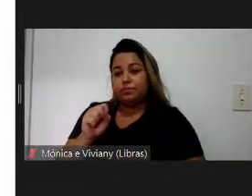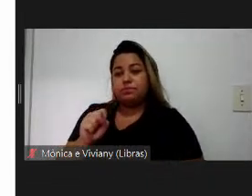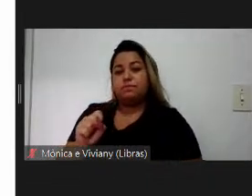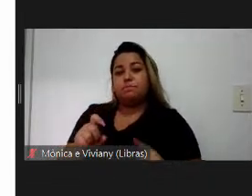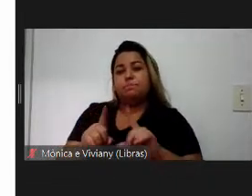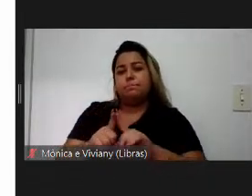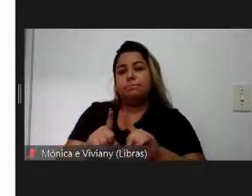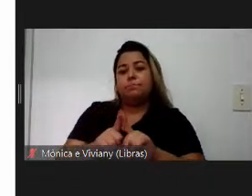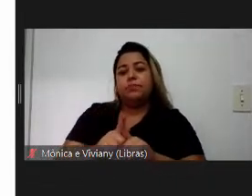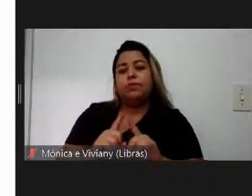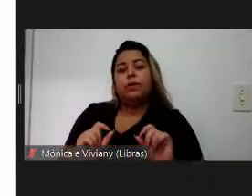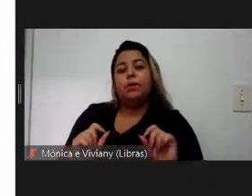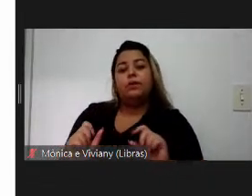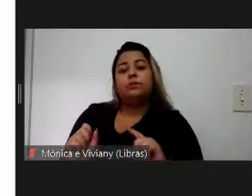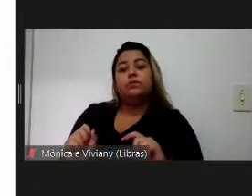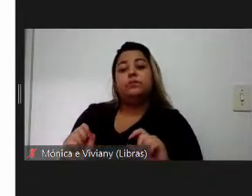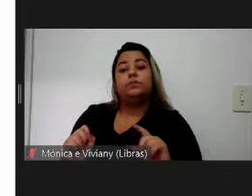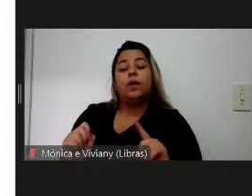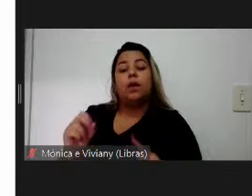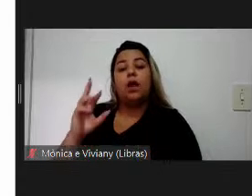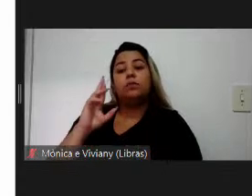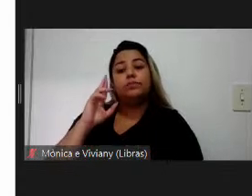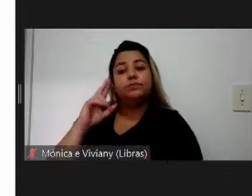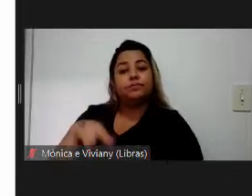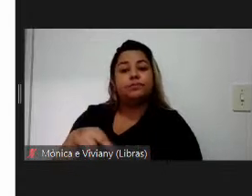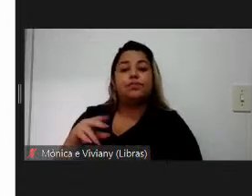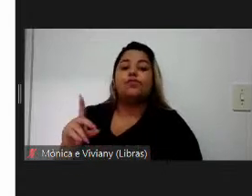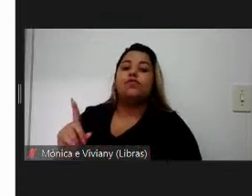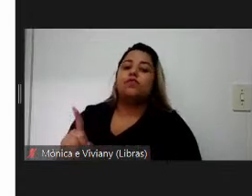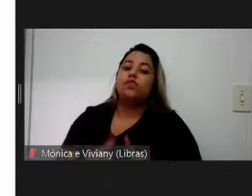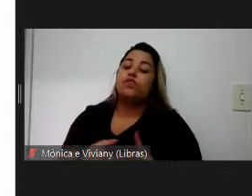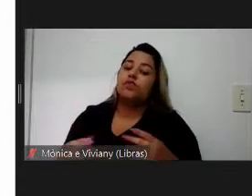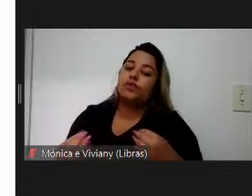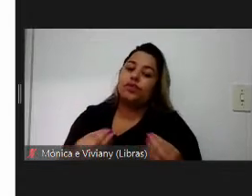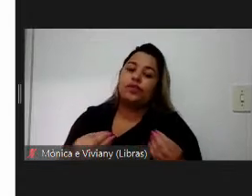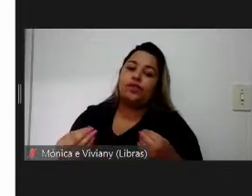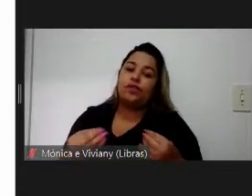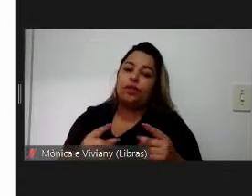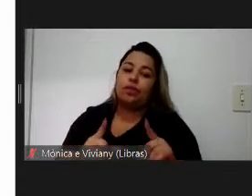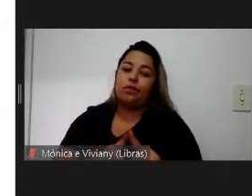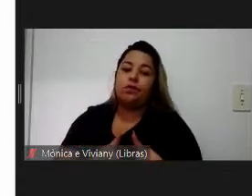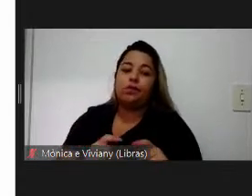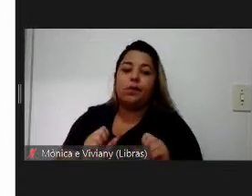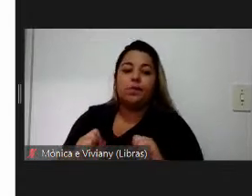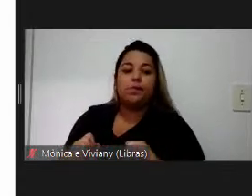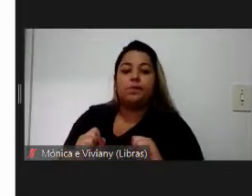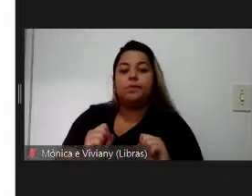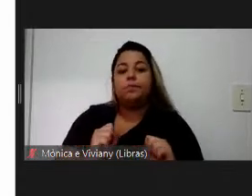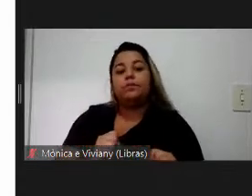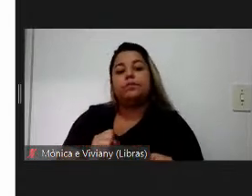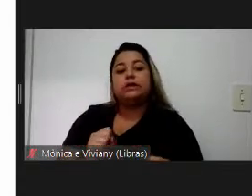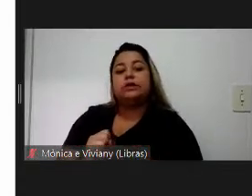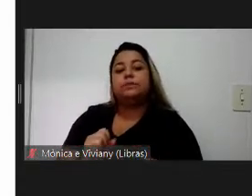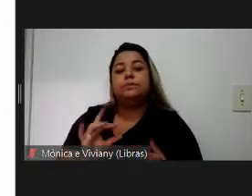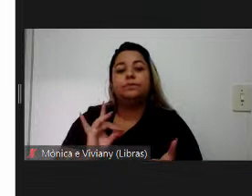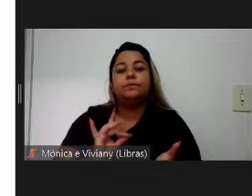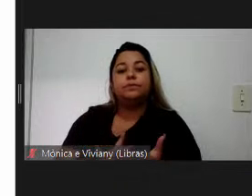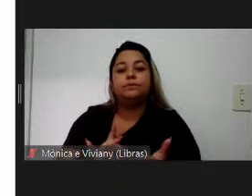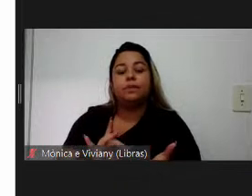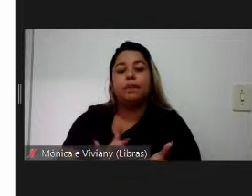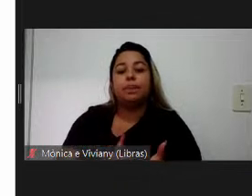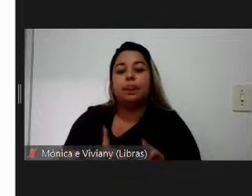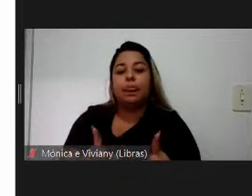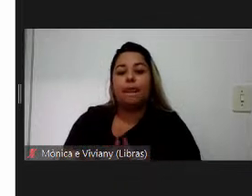So as a question that we have some reflection that how the recommendation can dialogue with